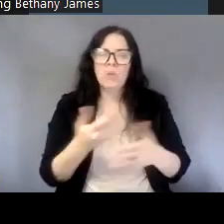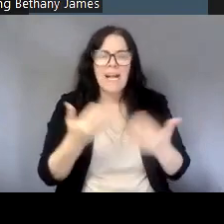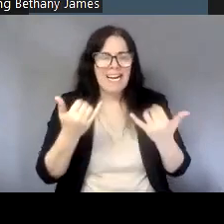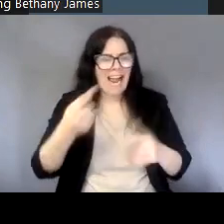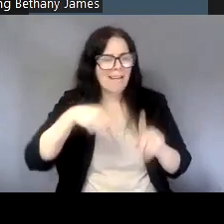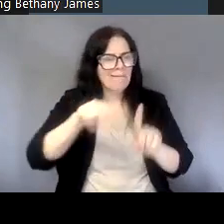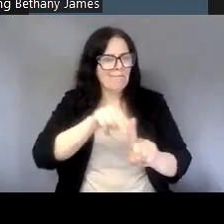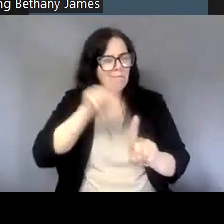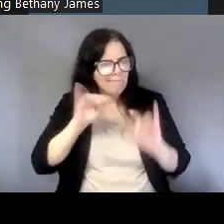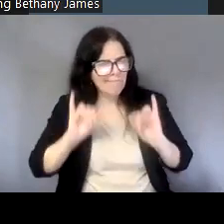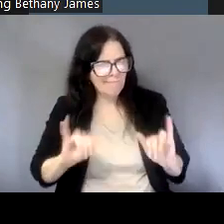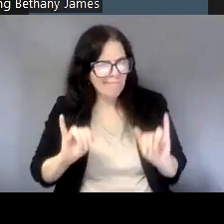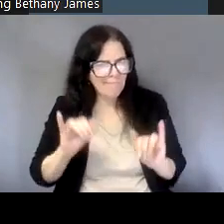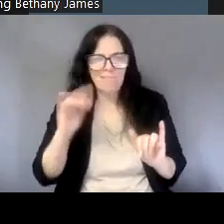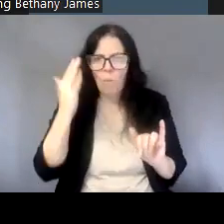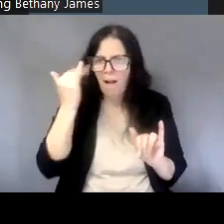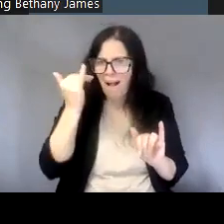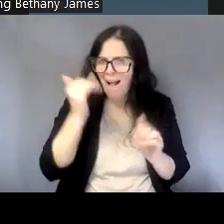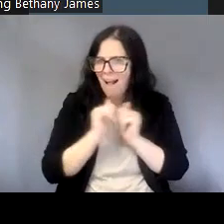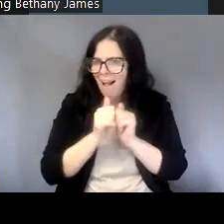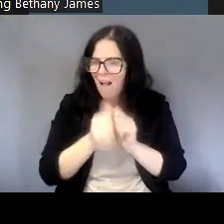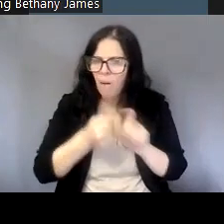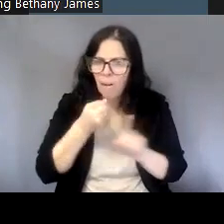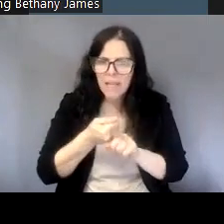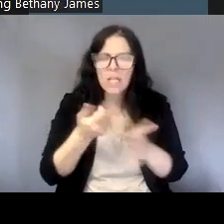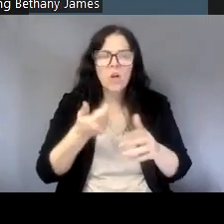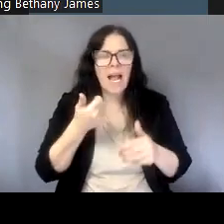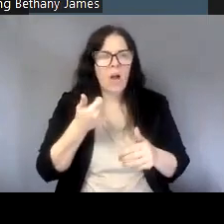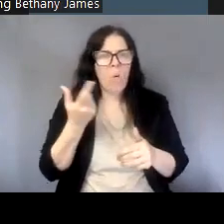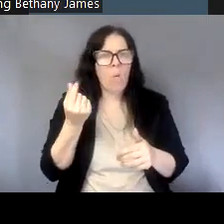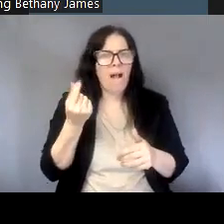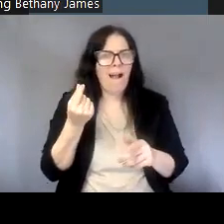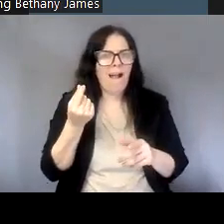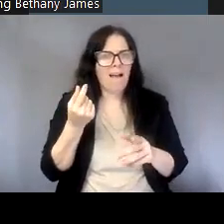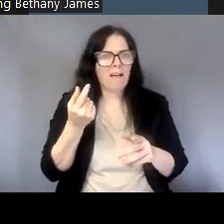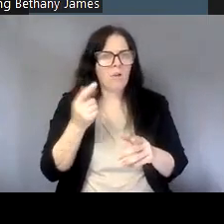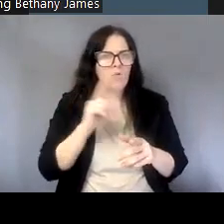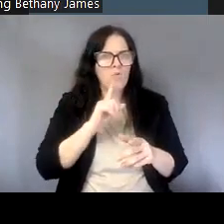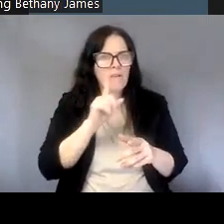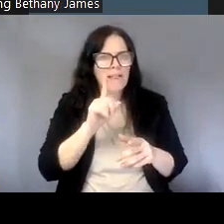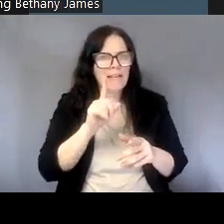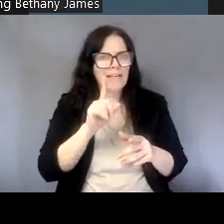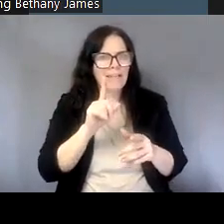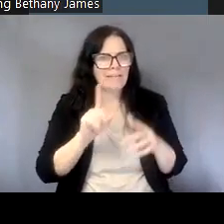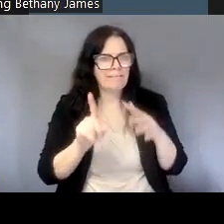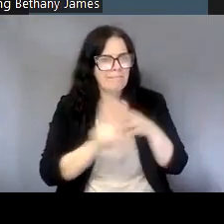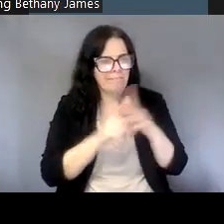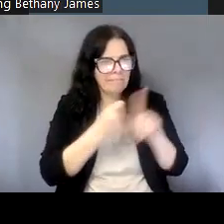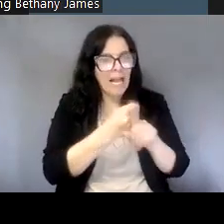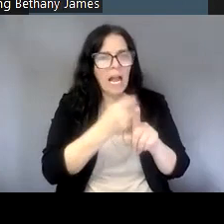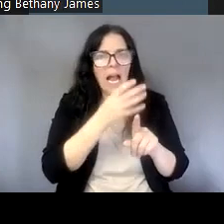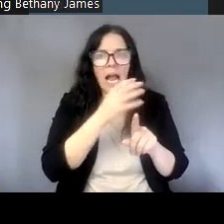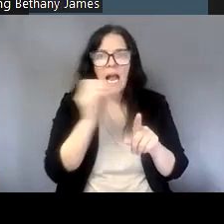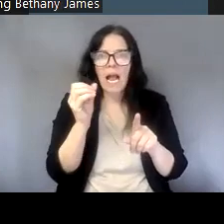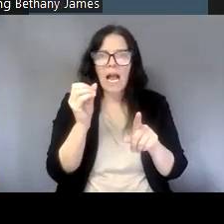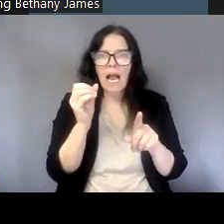some of the issues that are affecting and promoting mental health issues, within the work environment.